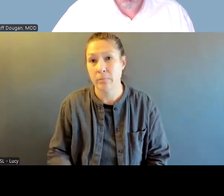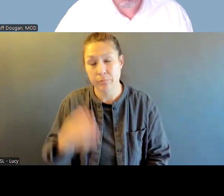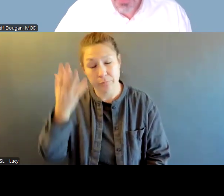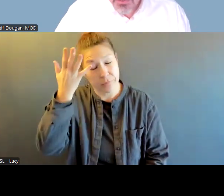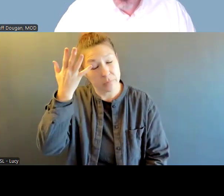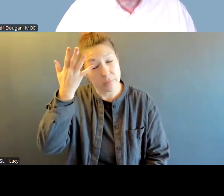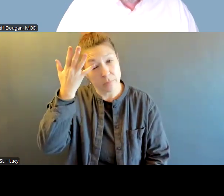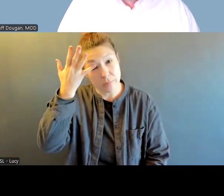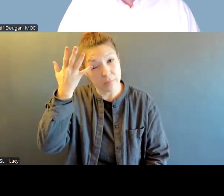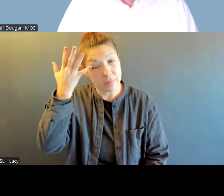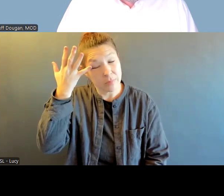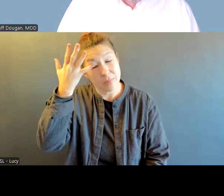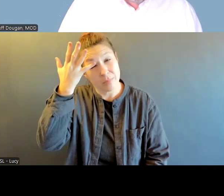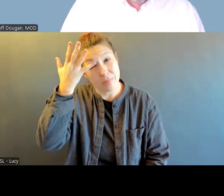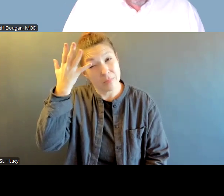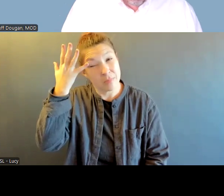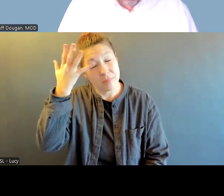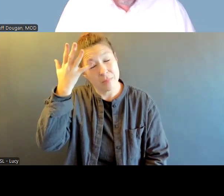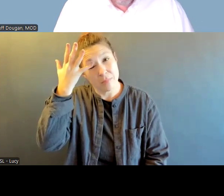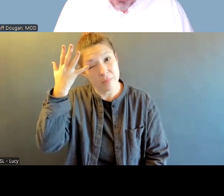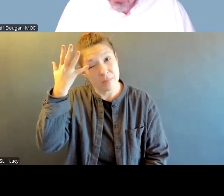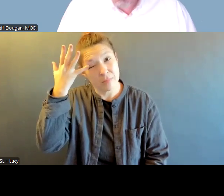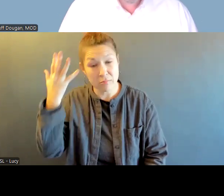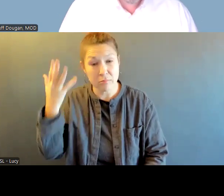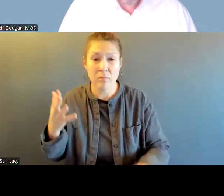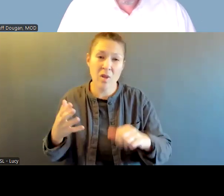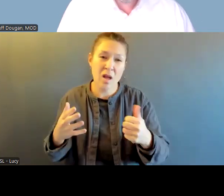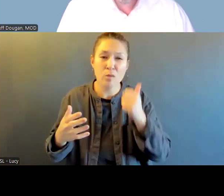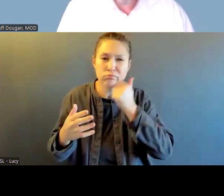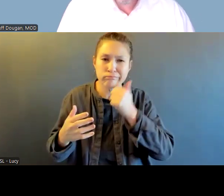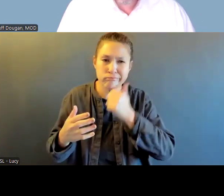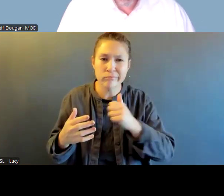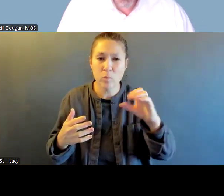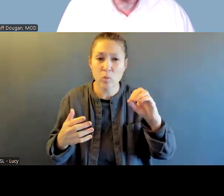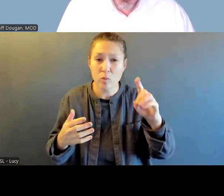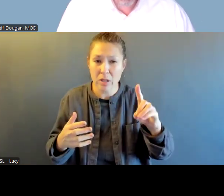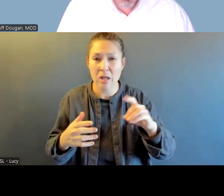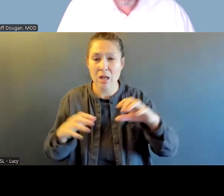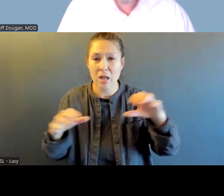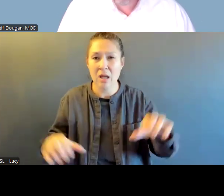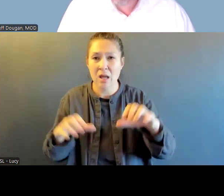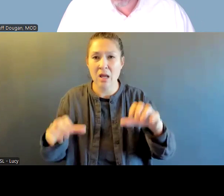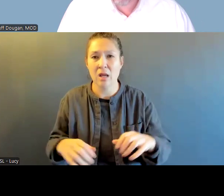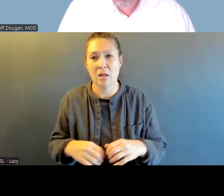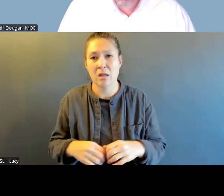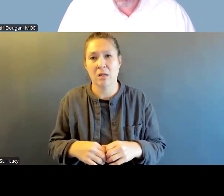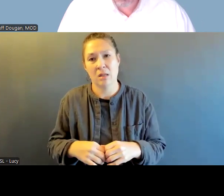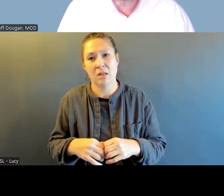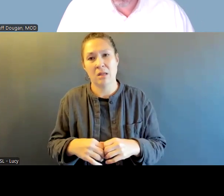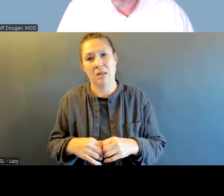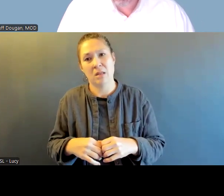And some of the practical COD activities, the effectiveness of a commission depends on consistent attention to regular activities